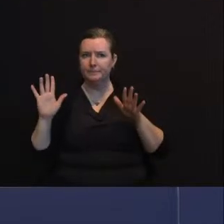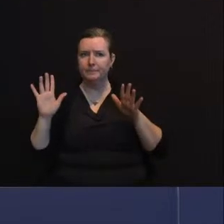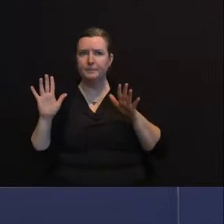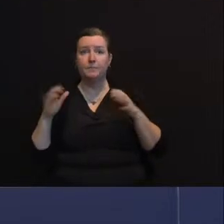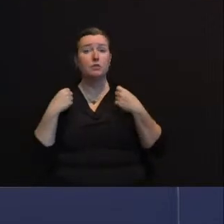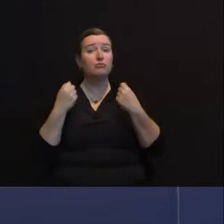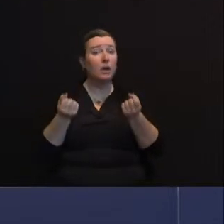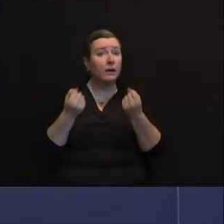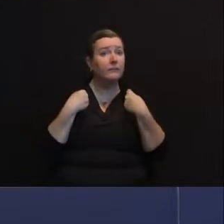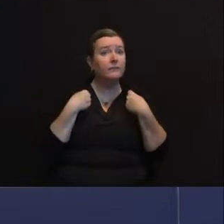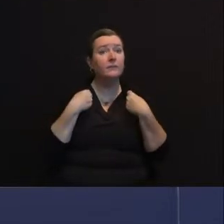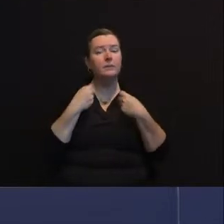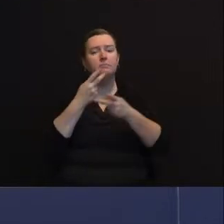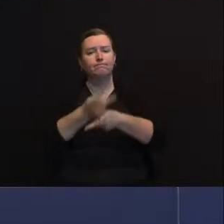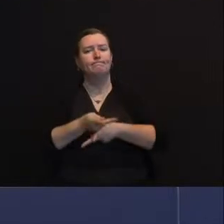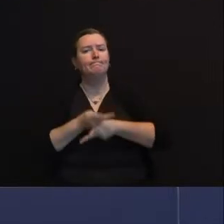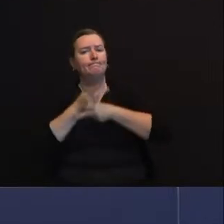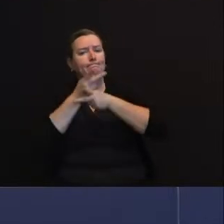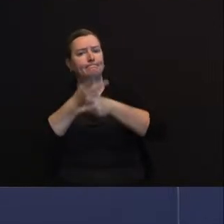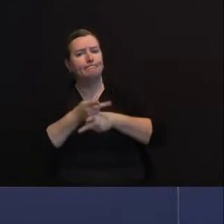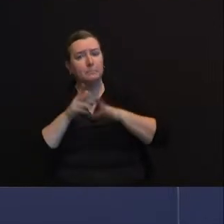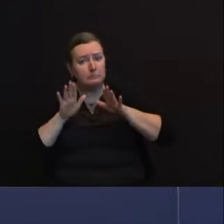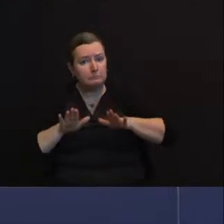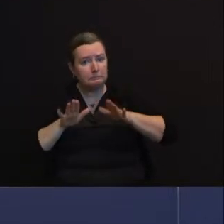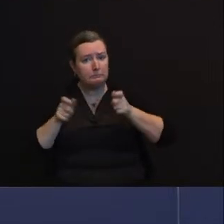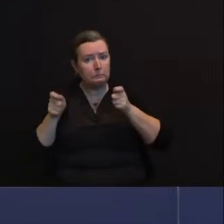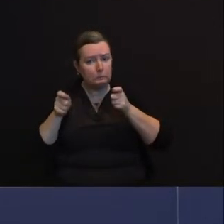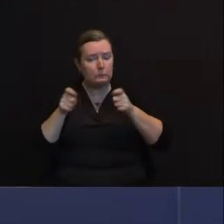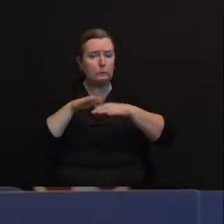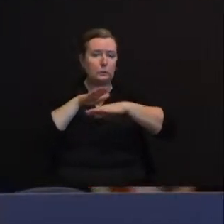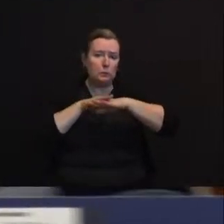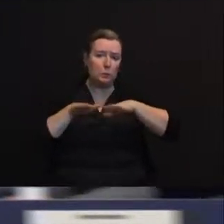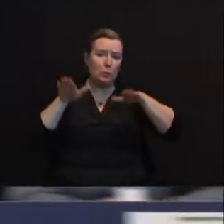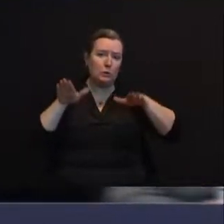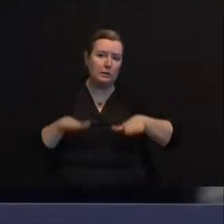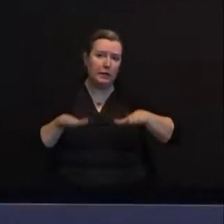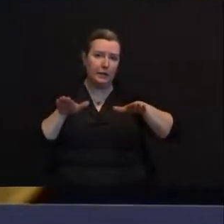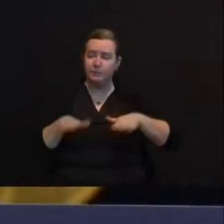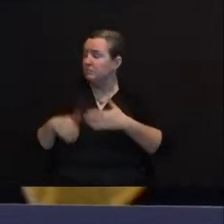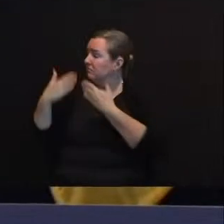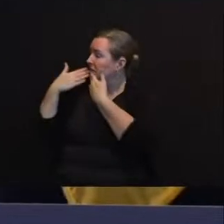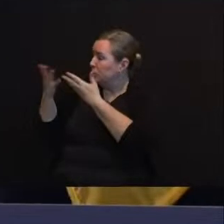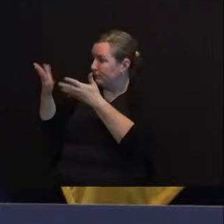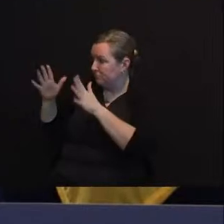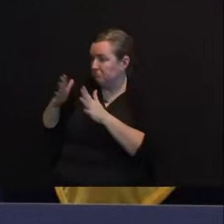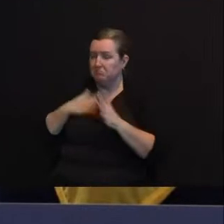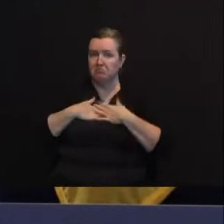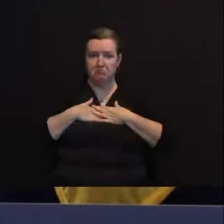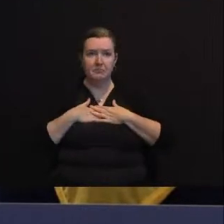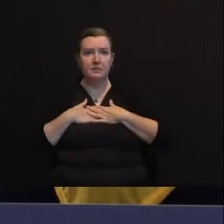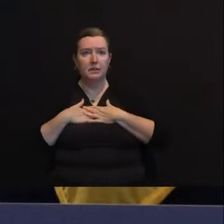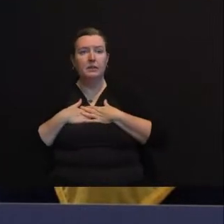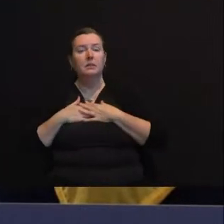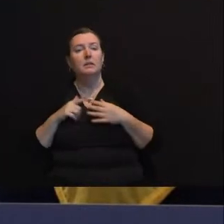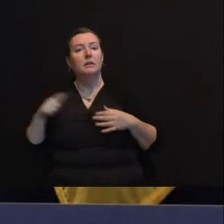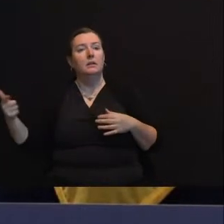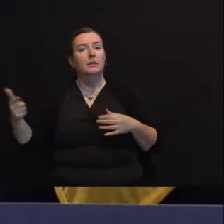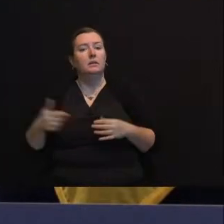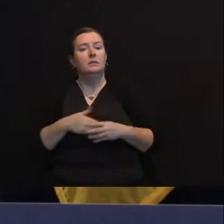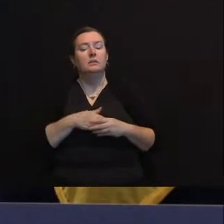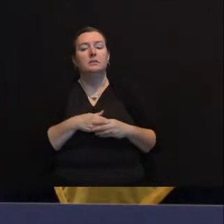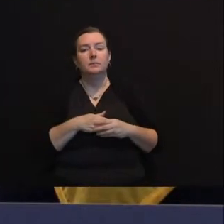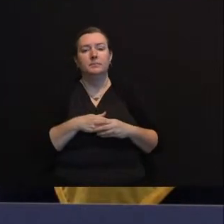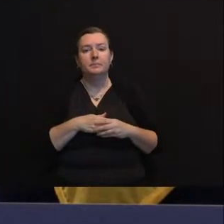to B to just slow down and do that safely. Thanks, Governor. Haven't used the word brine in a while.